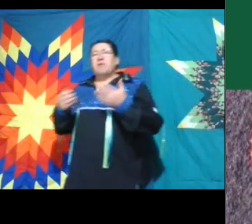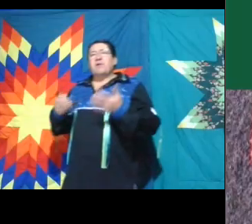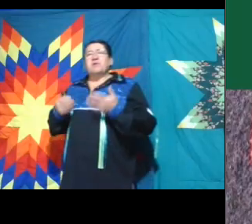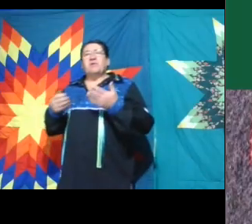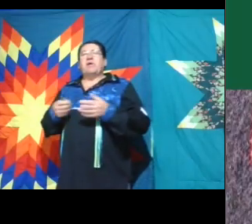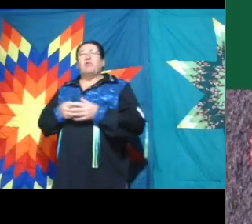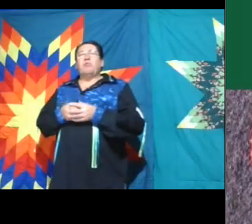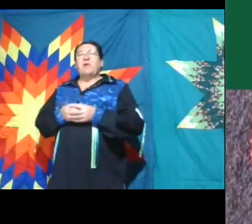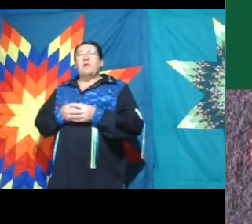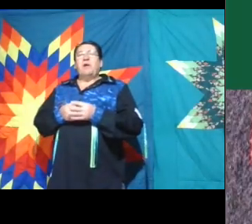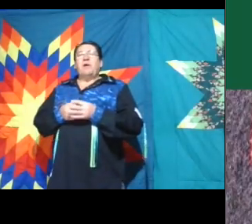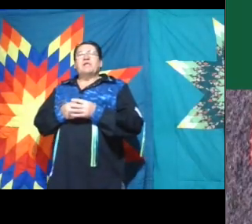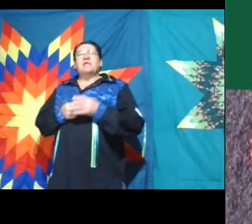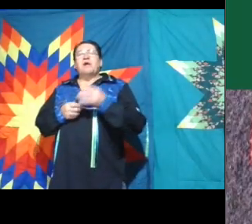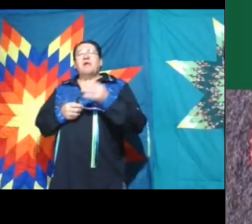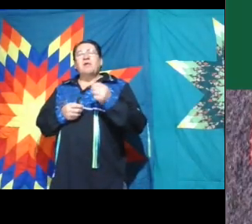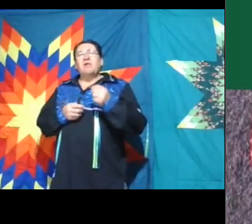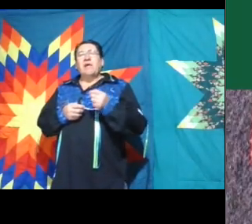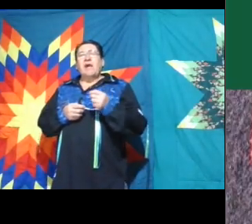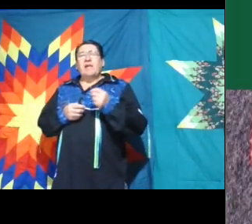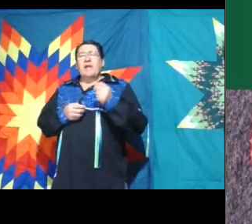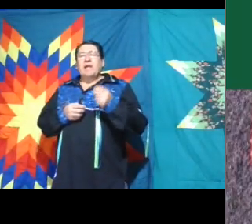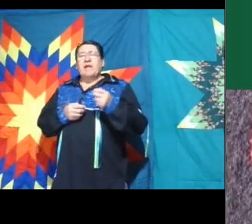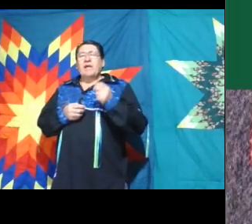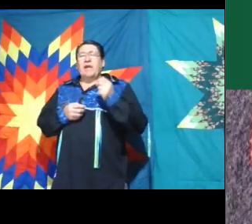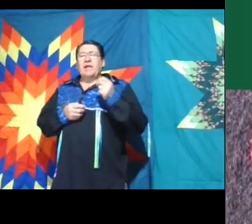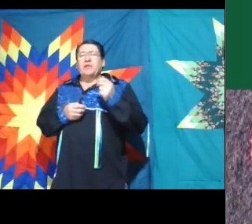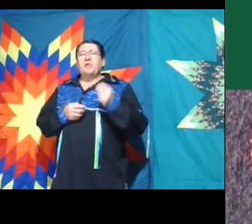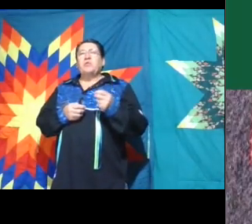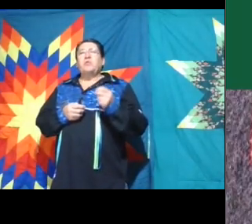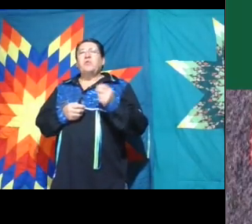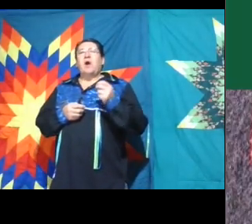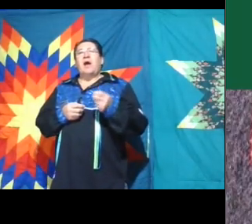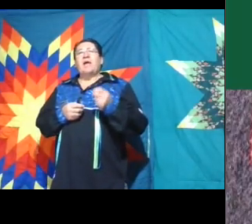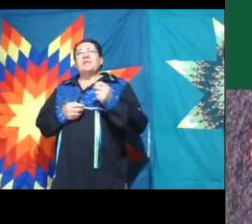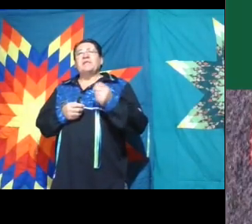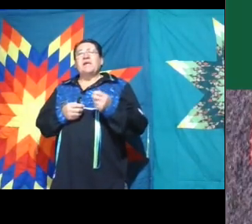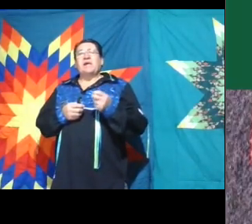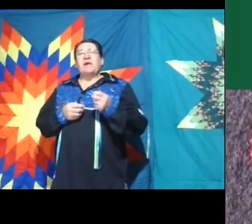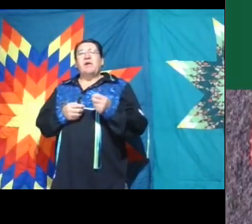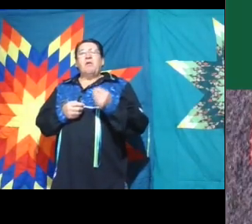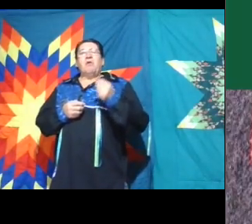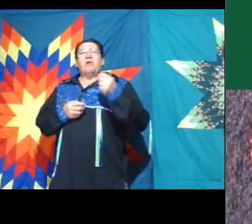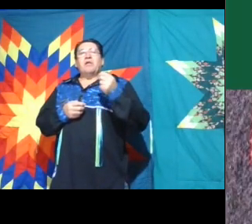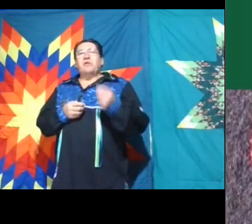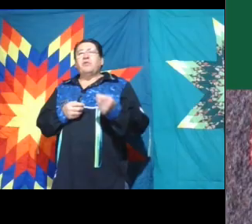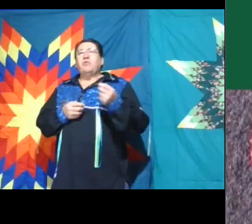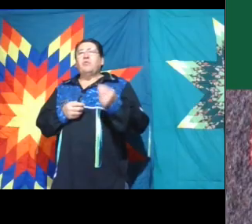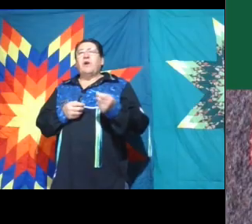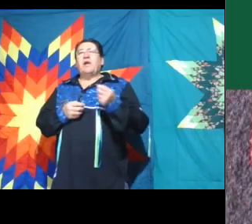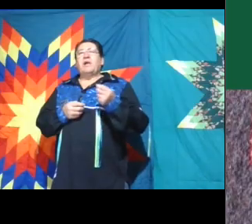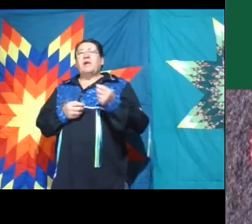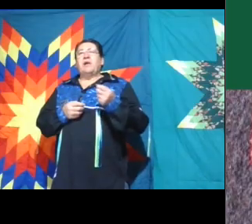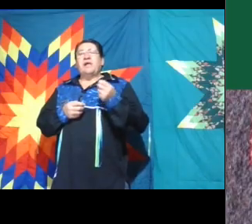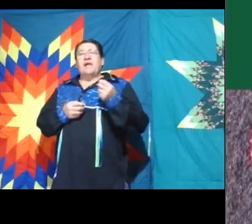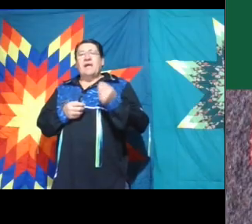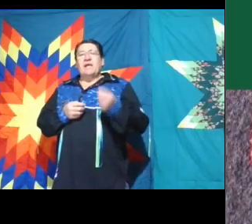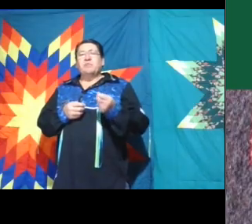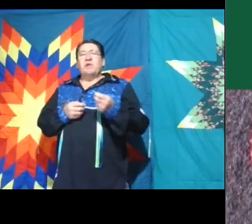of barriers to recruitment, is to start looking at taking a two-eyed seeing or a